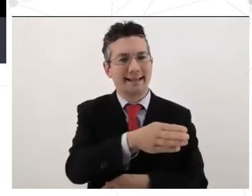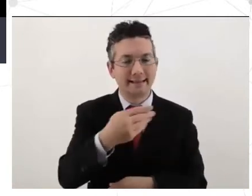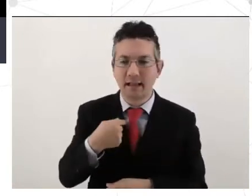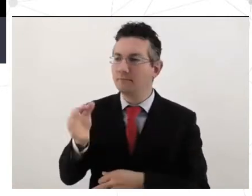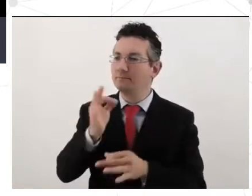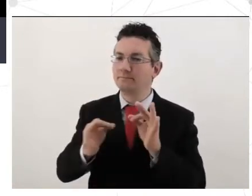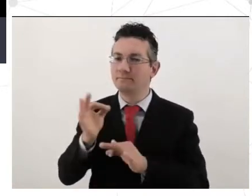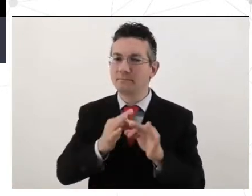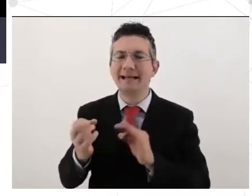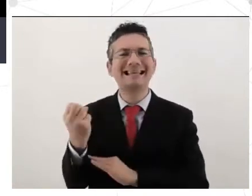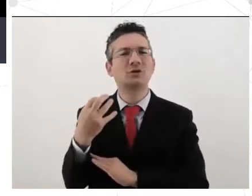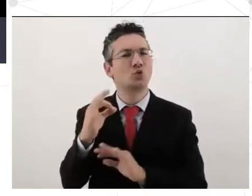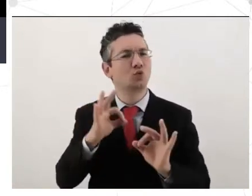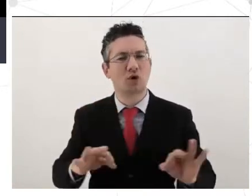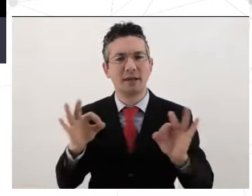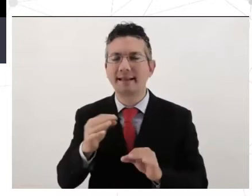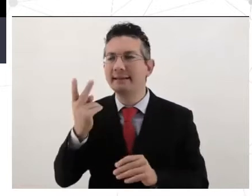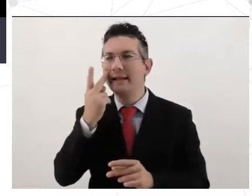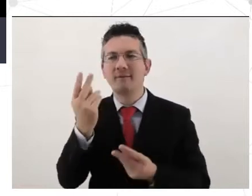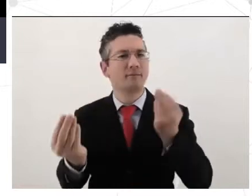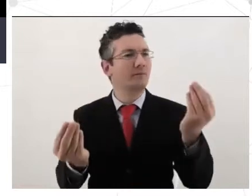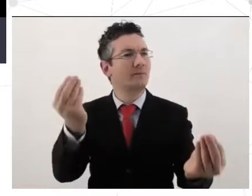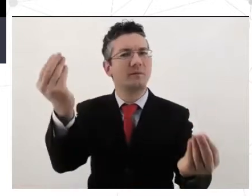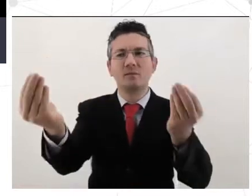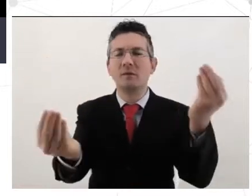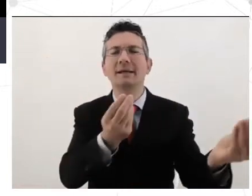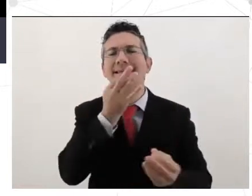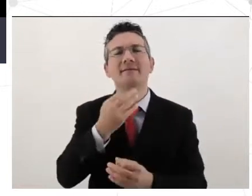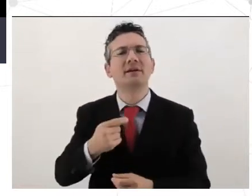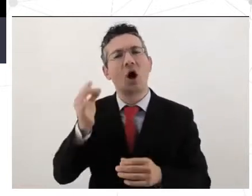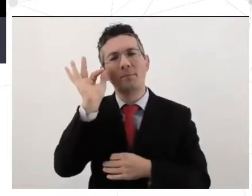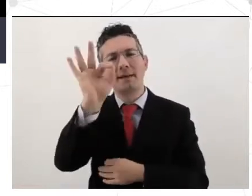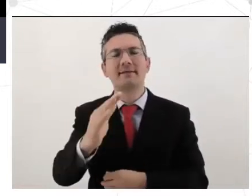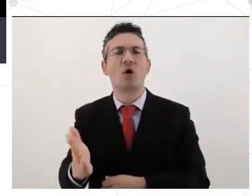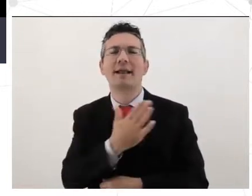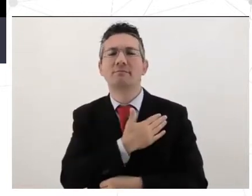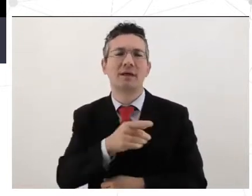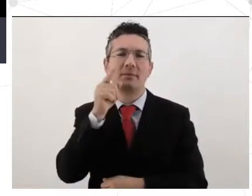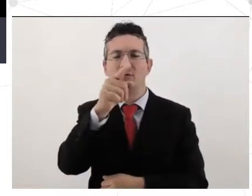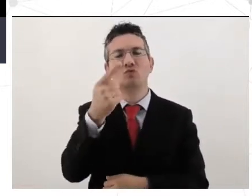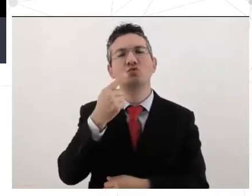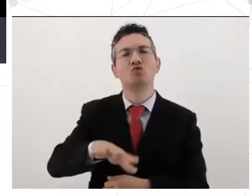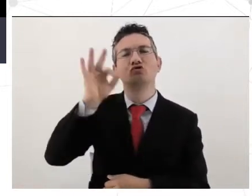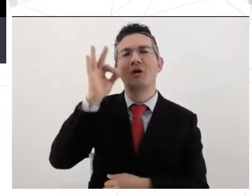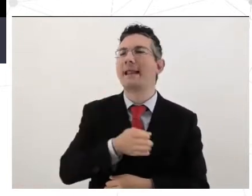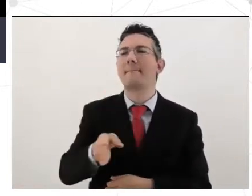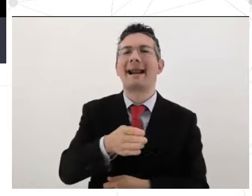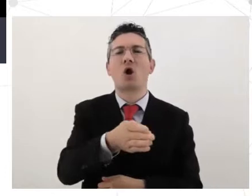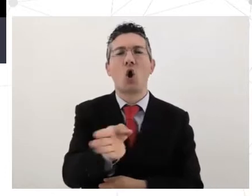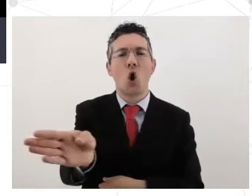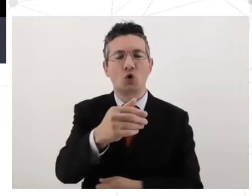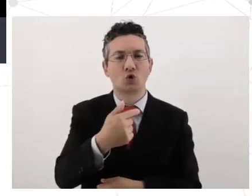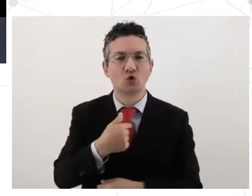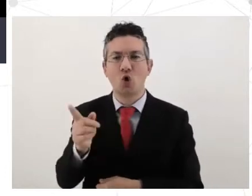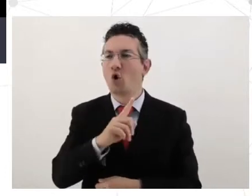To enrich the data experience, we've added information from Bing so that this works hands in hand with OpenStreetMap. It's all about the sound